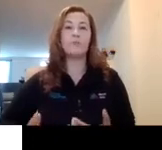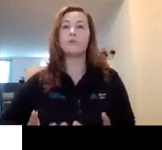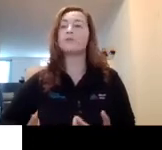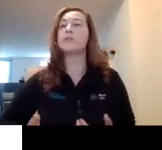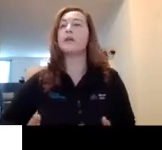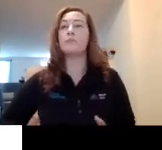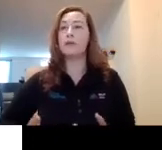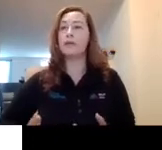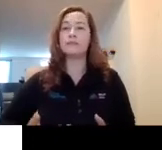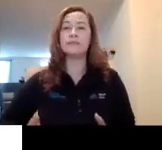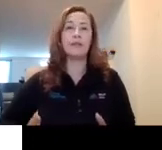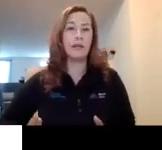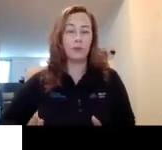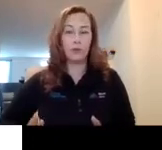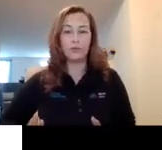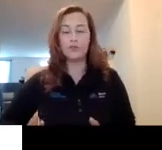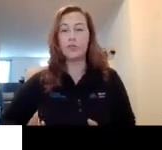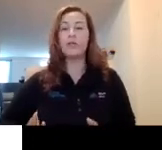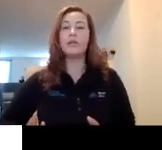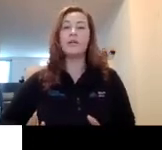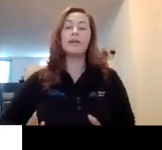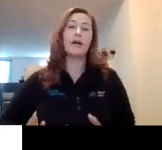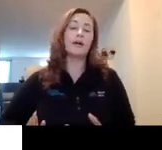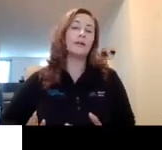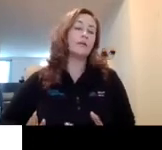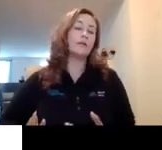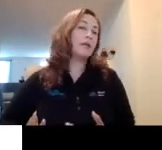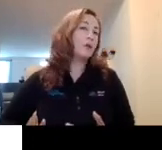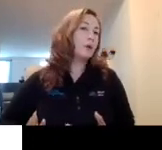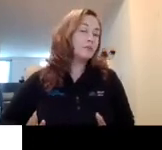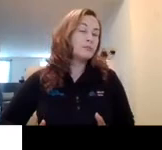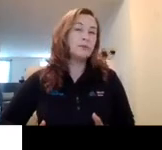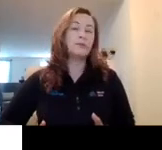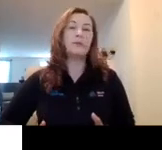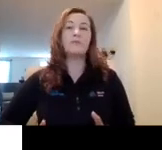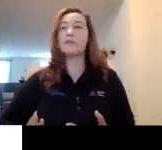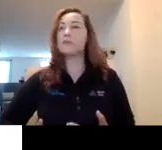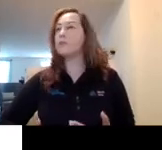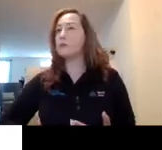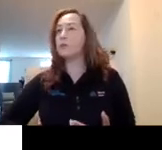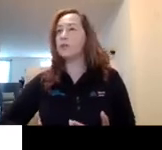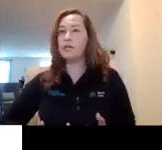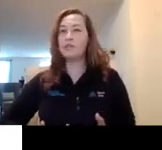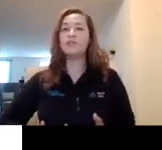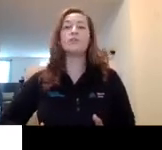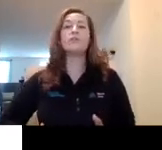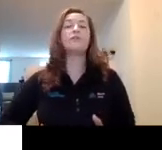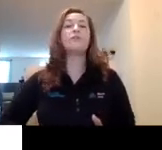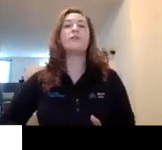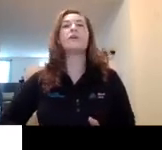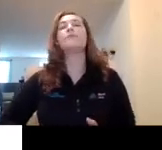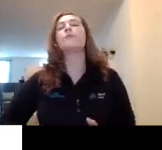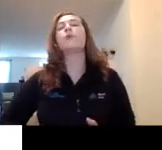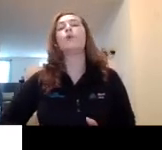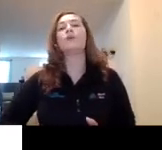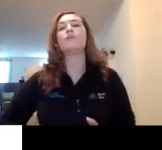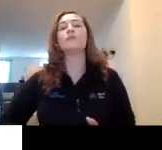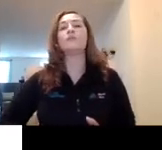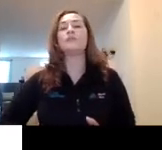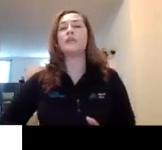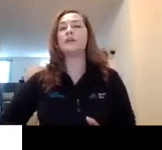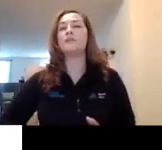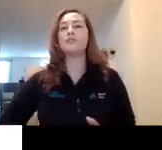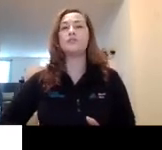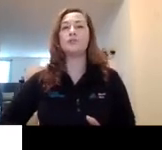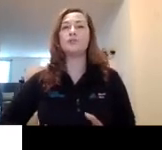communicate by using American Sign Language. It may not be effective communication for them, or if there